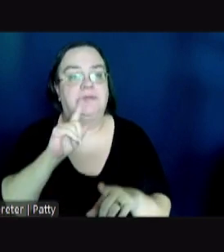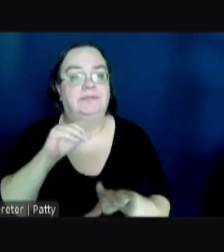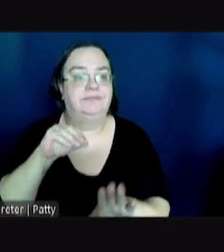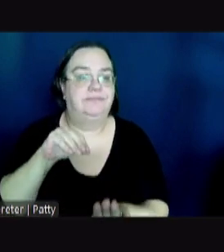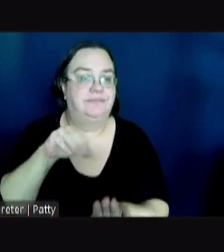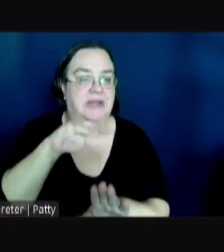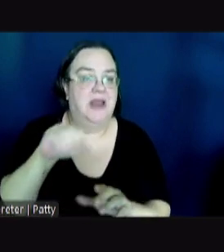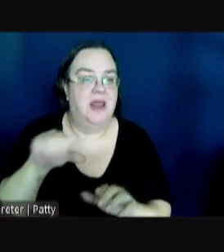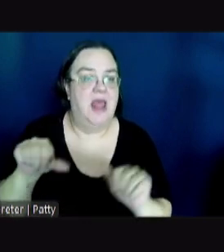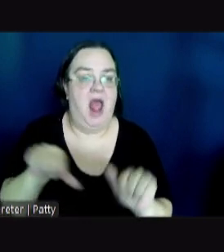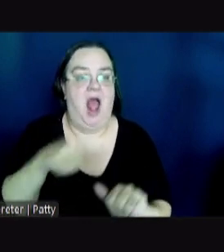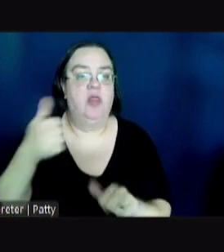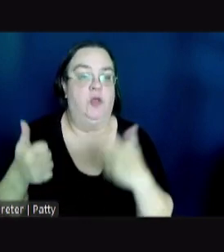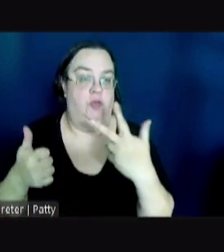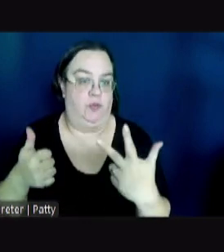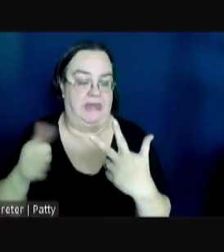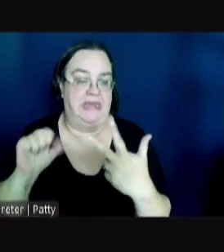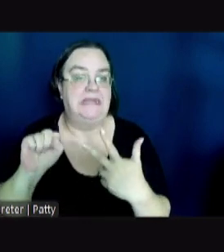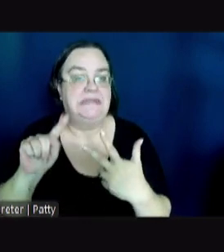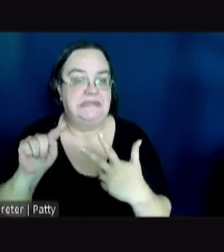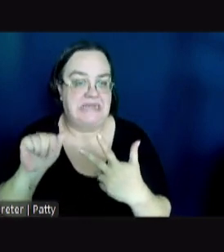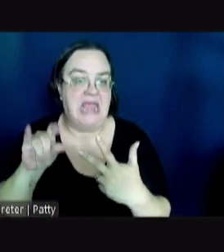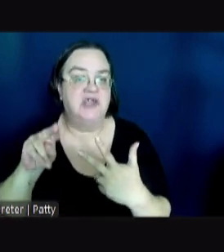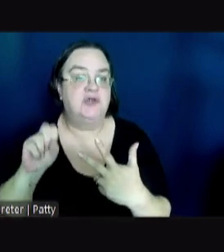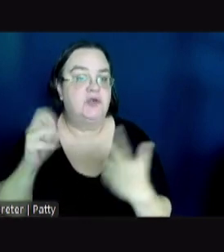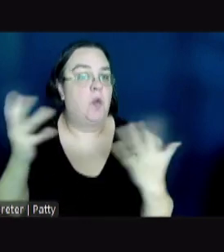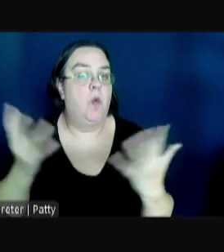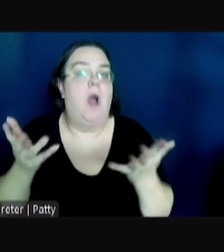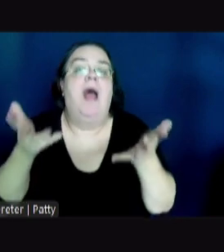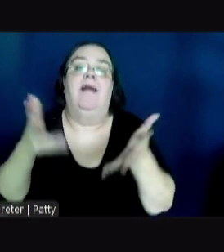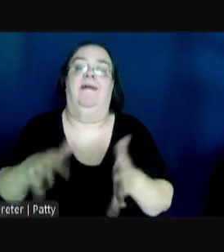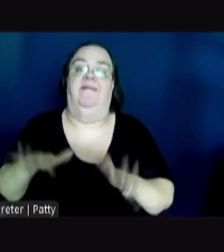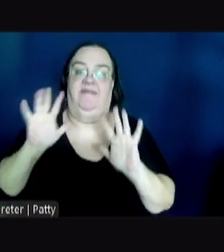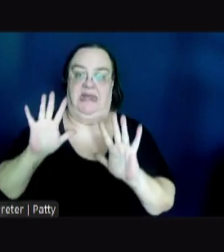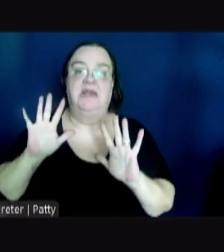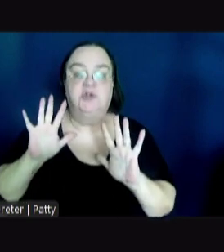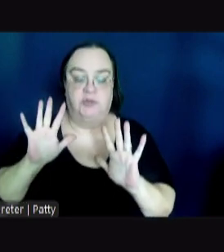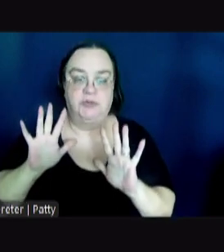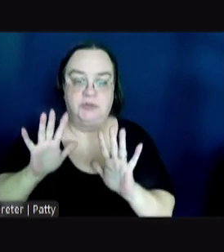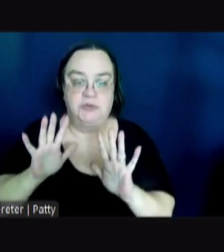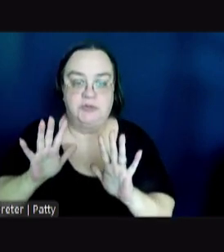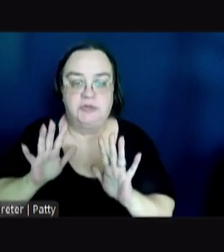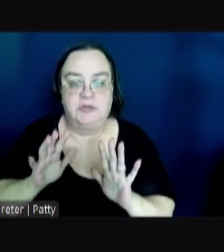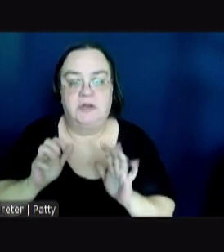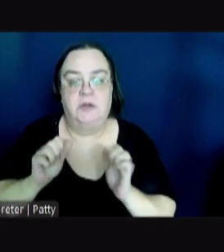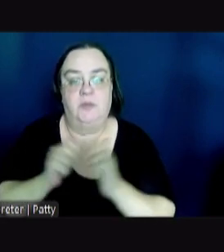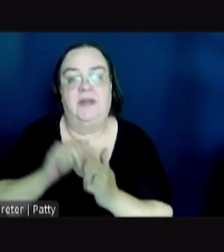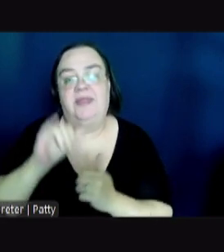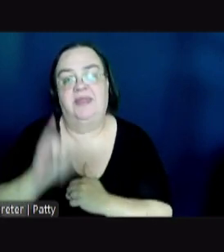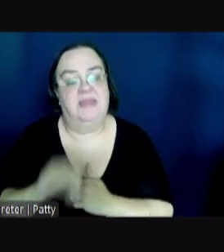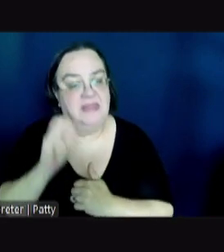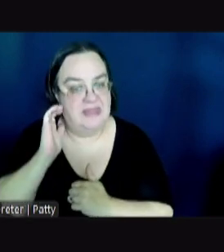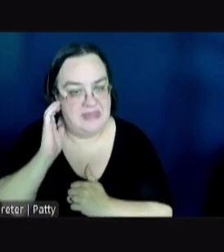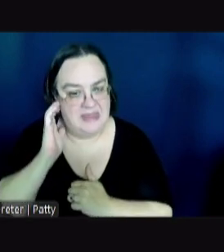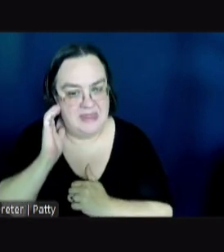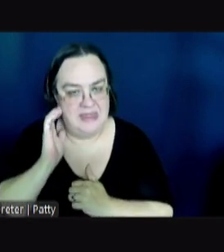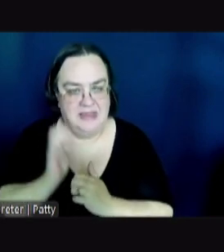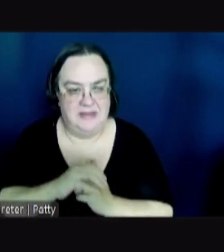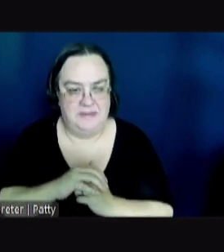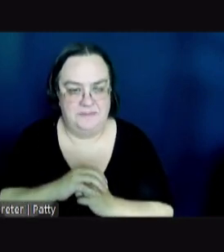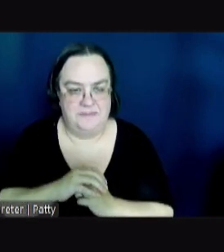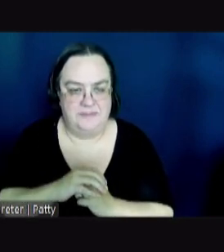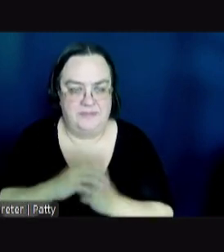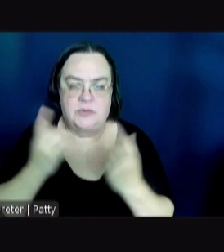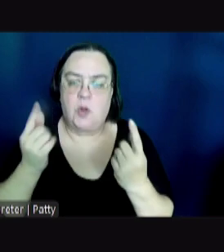3 stations that have been completed in this initiative. The good thing about going forth is that we've learned